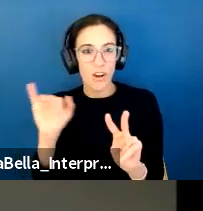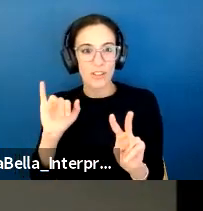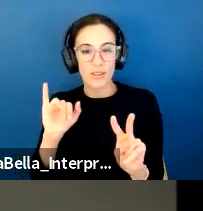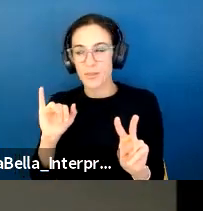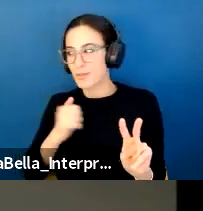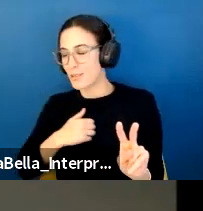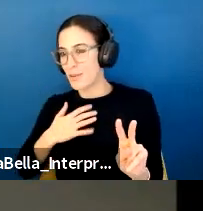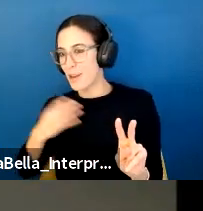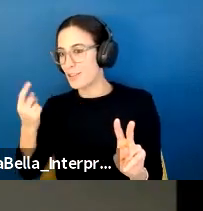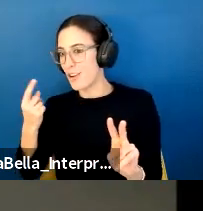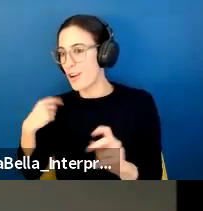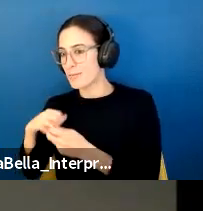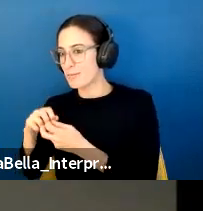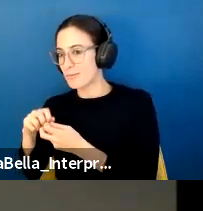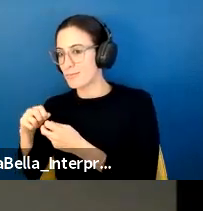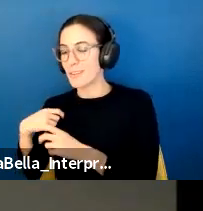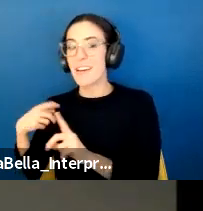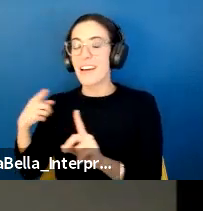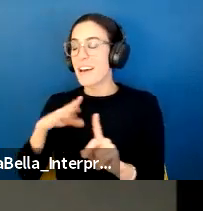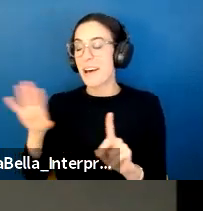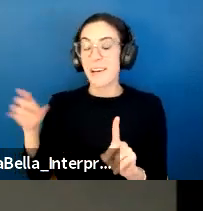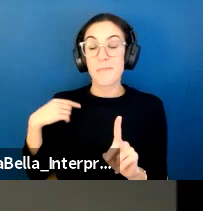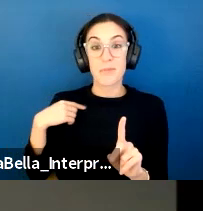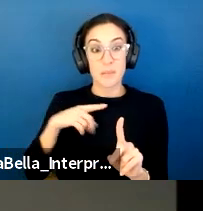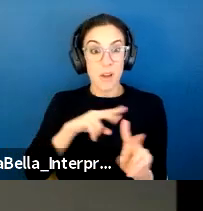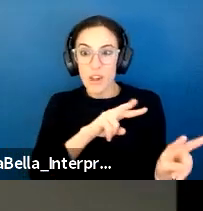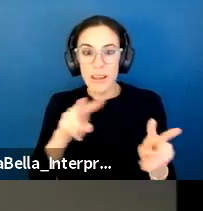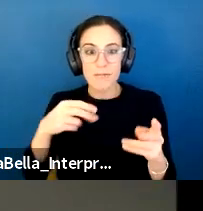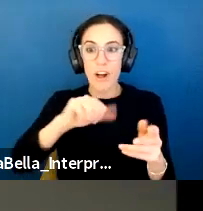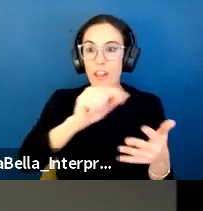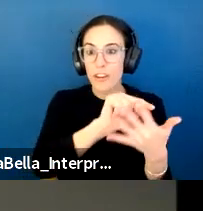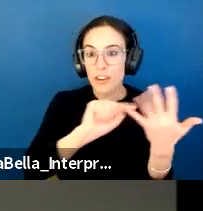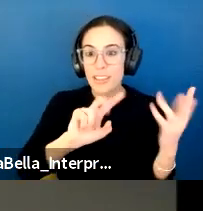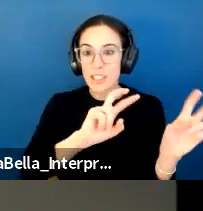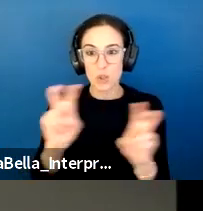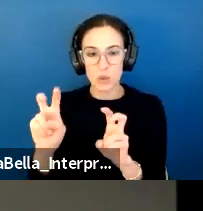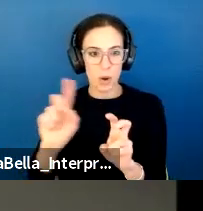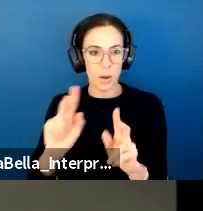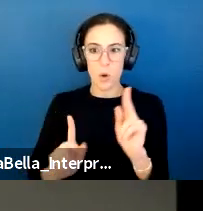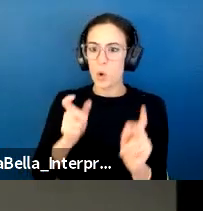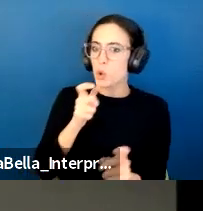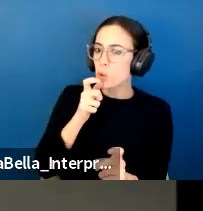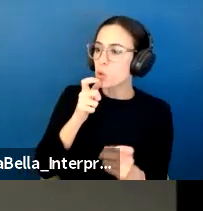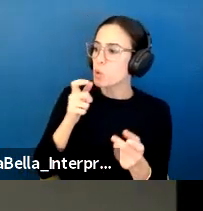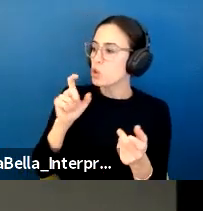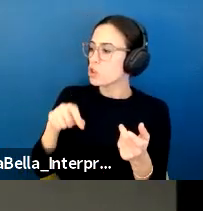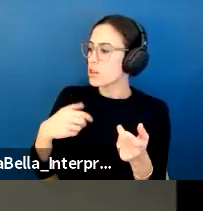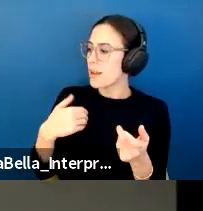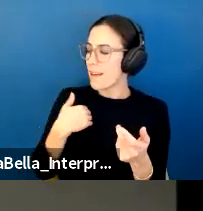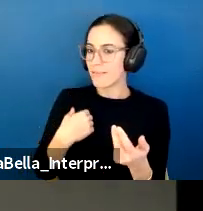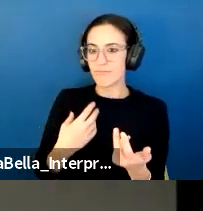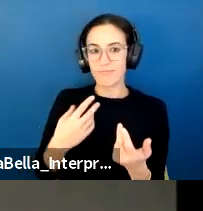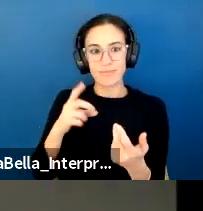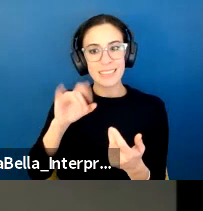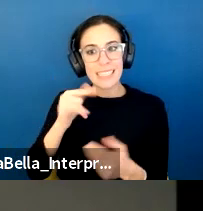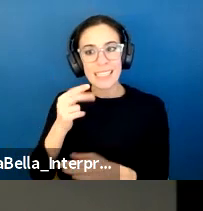grumbly, who deserves to be treated with dignity and respect, whether they have substance use disorder or have